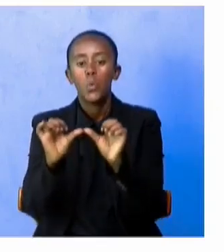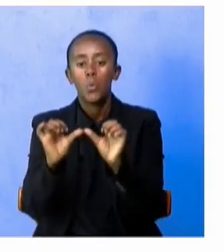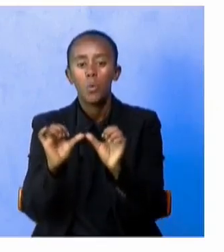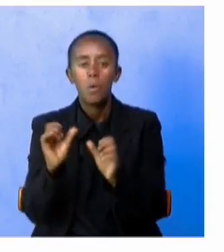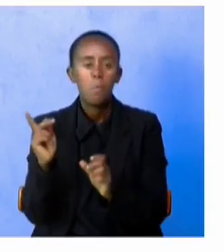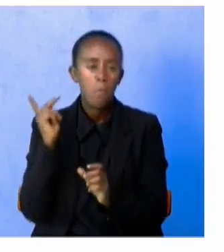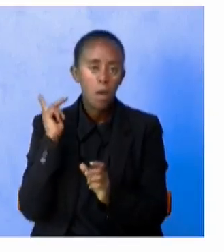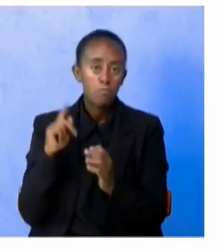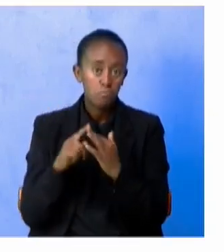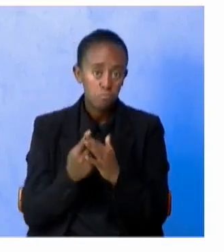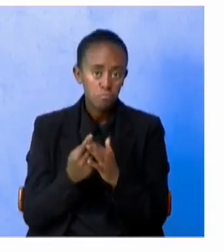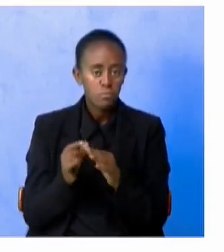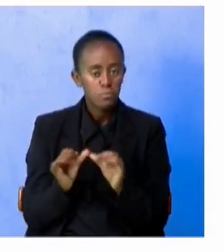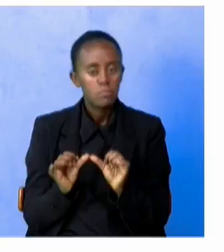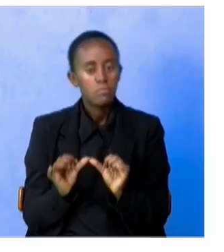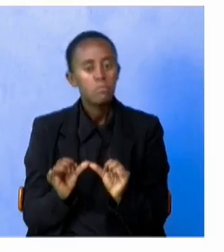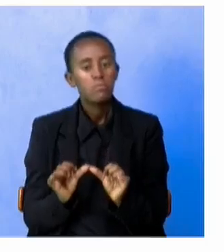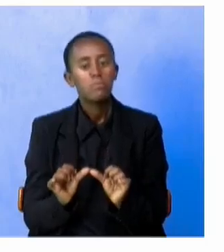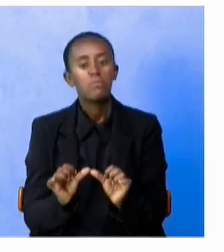to the present.